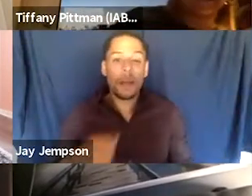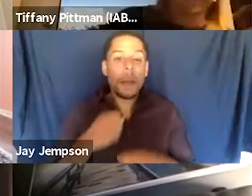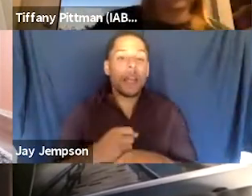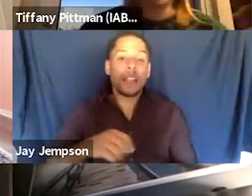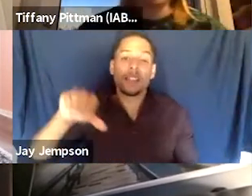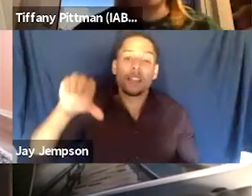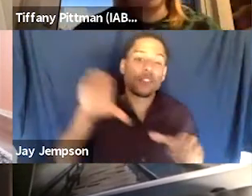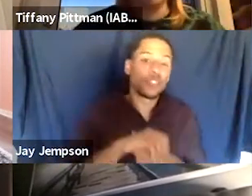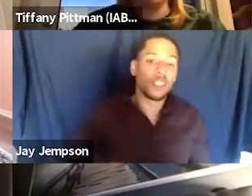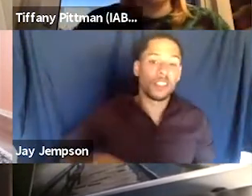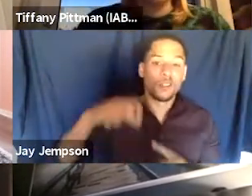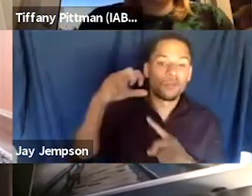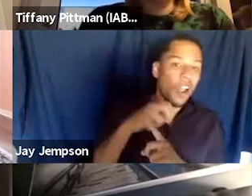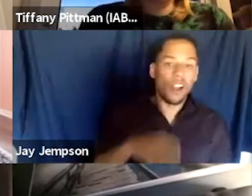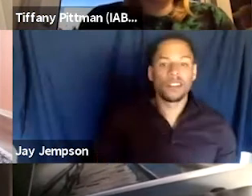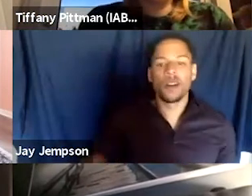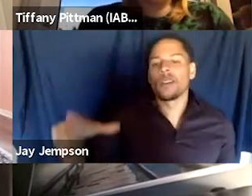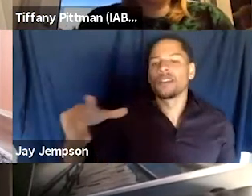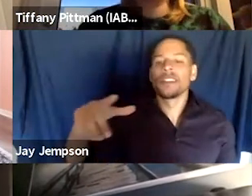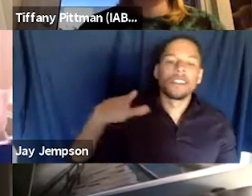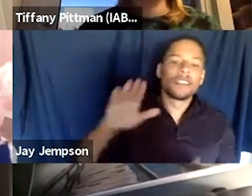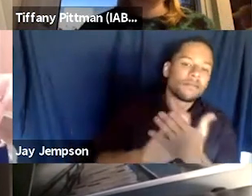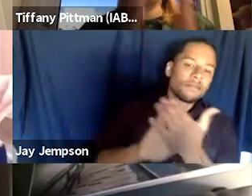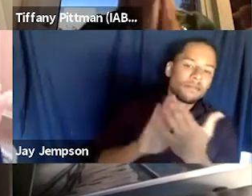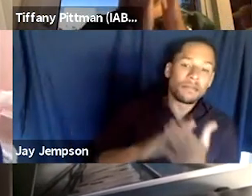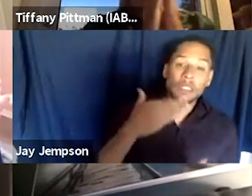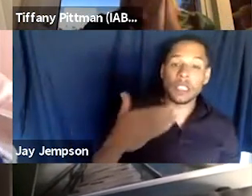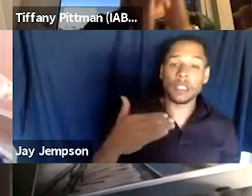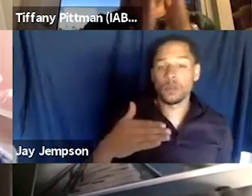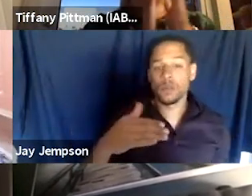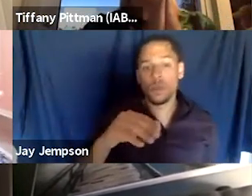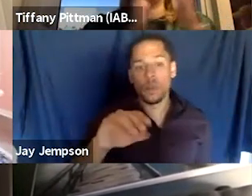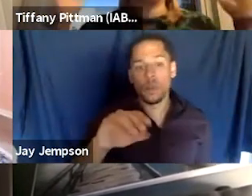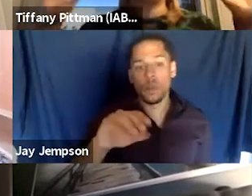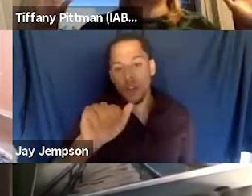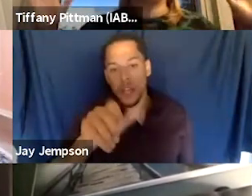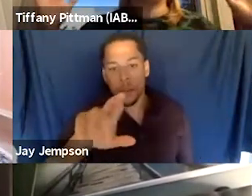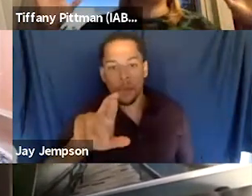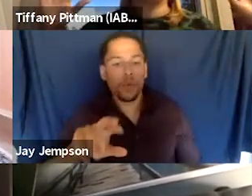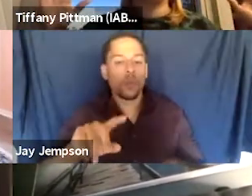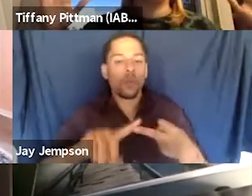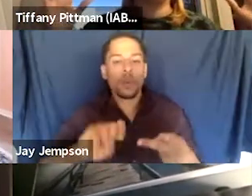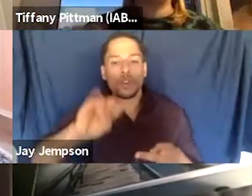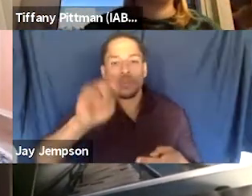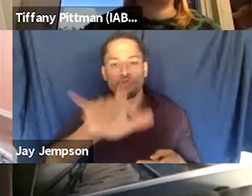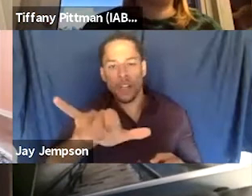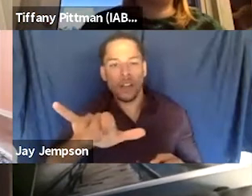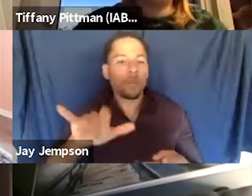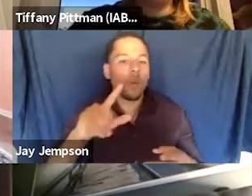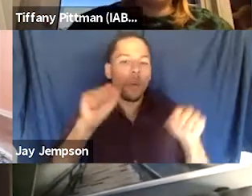shout out to Jay and Amber with the most magical hands that you will ever see on the